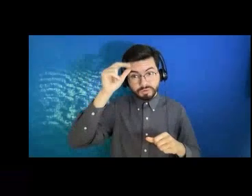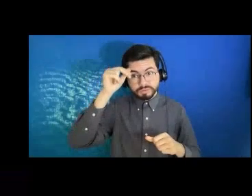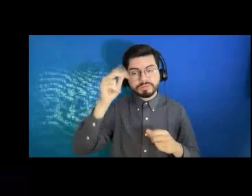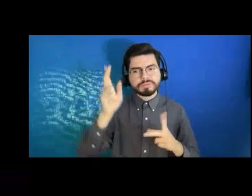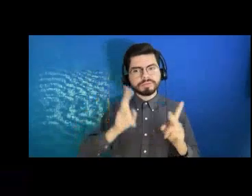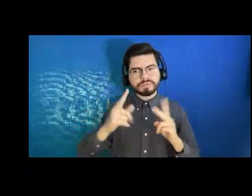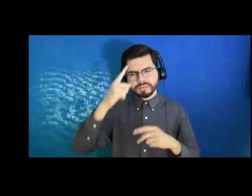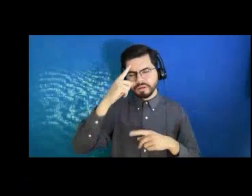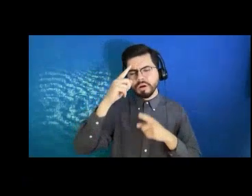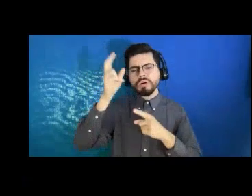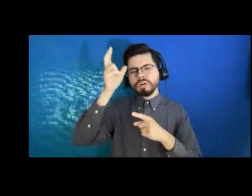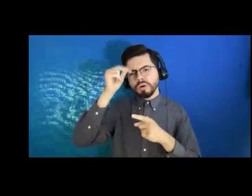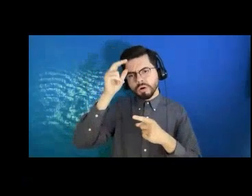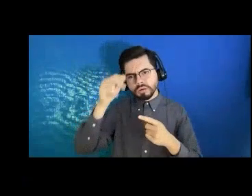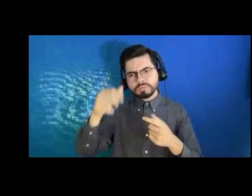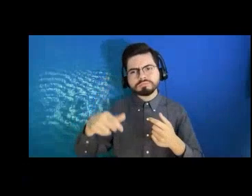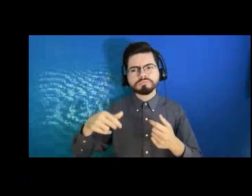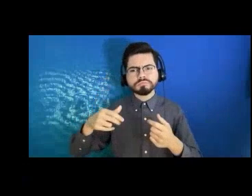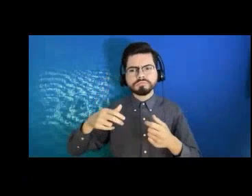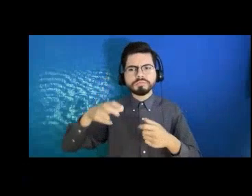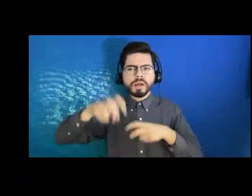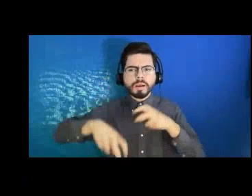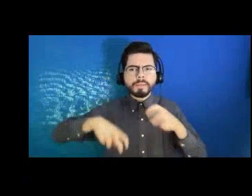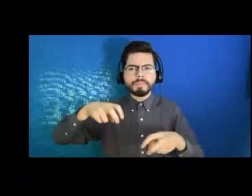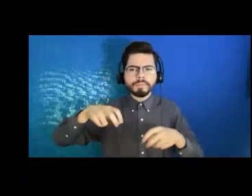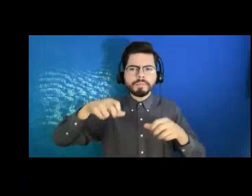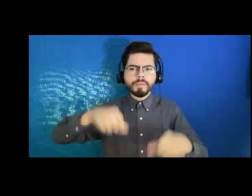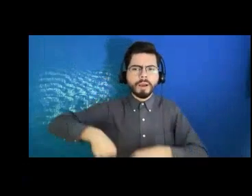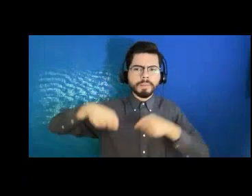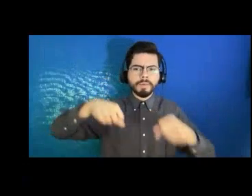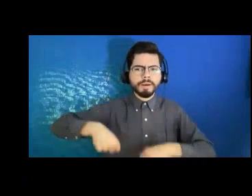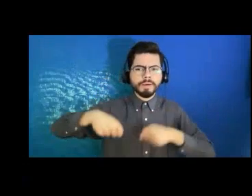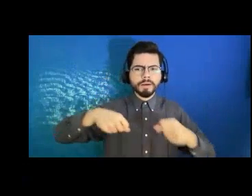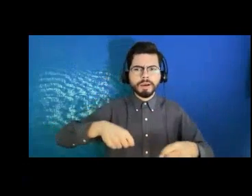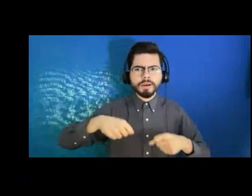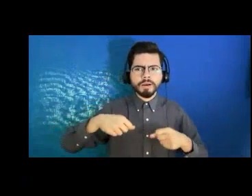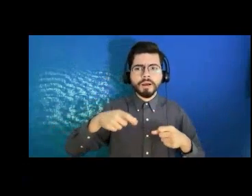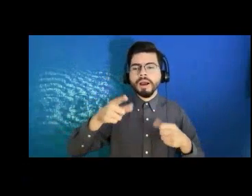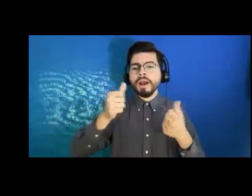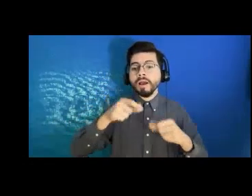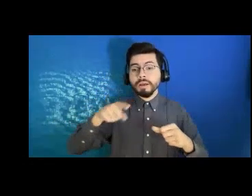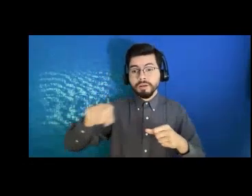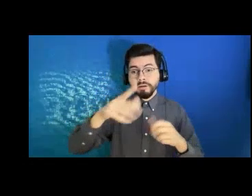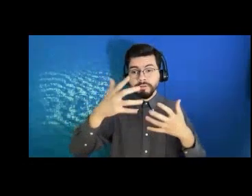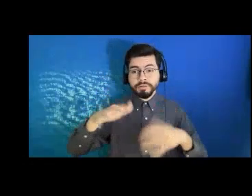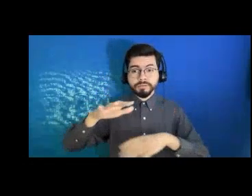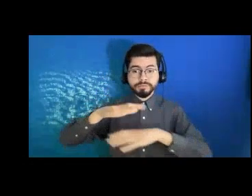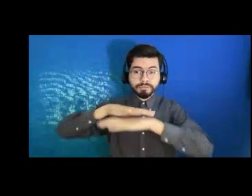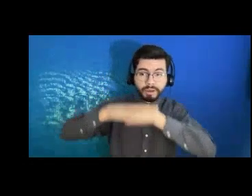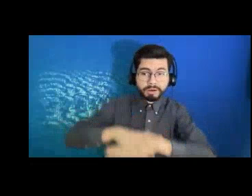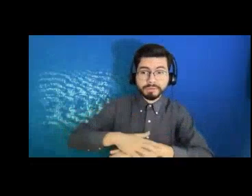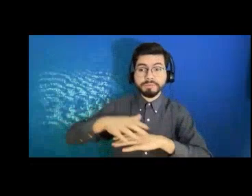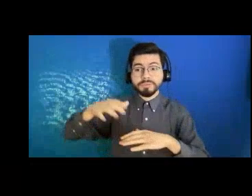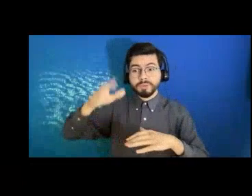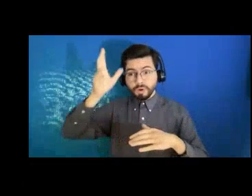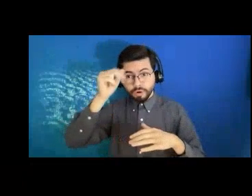impact event. It's not. Anyone ever been stepped on by a horse?